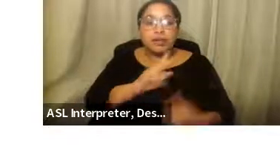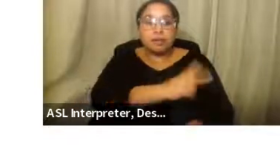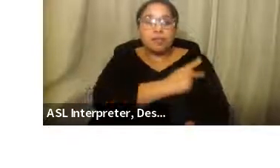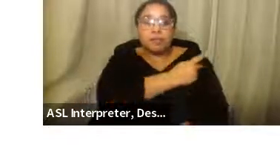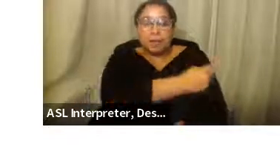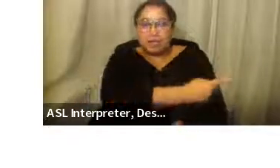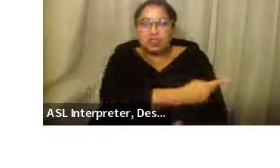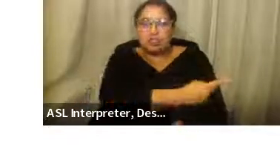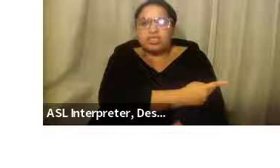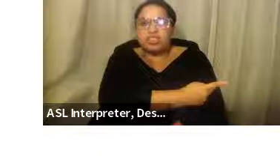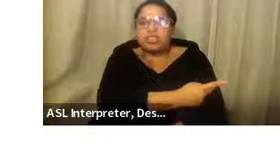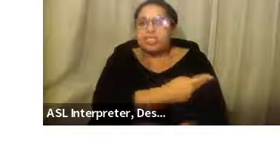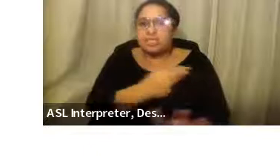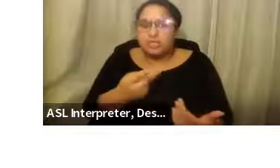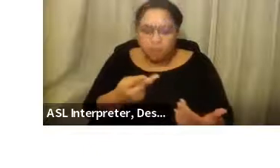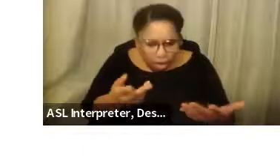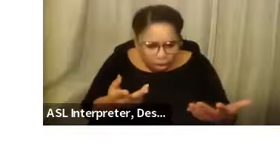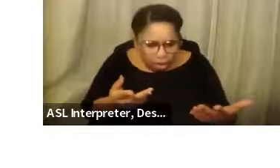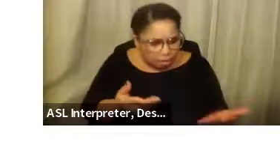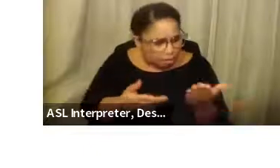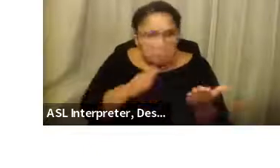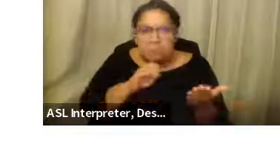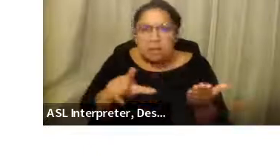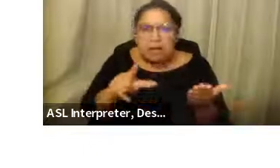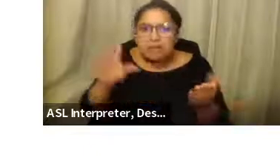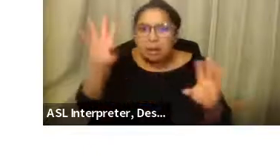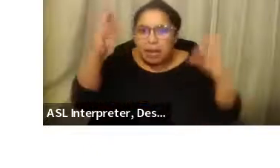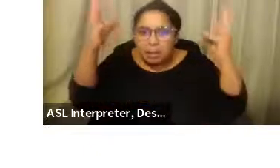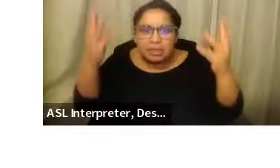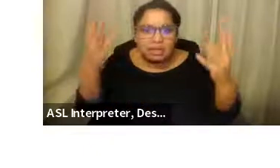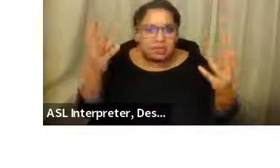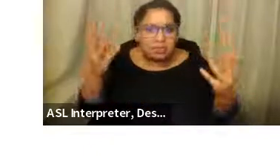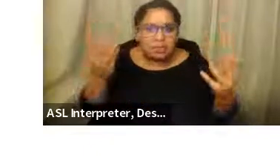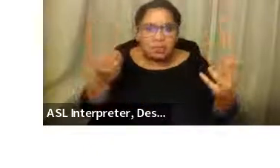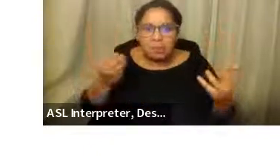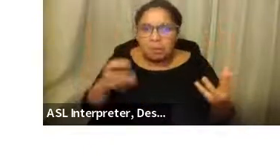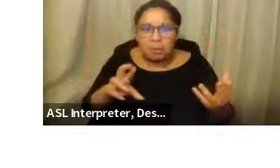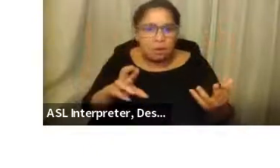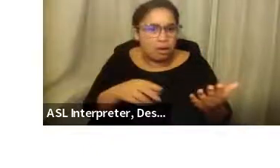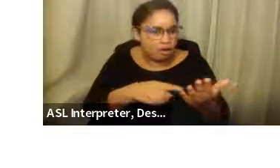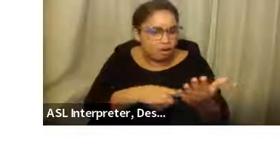surprise bills and bill collection for an ambulance ride when there's not insurance pre-authorization?